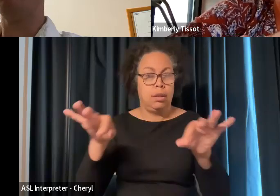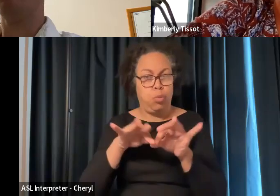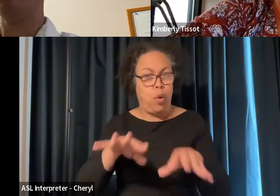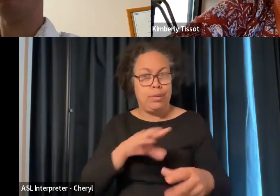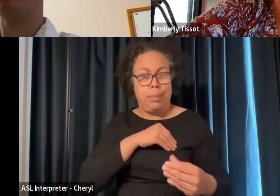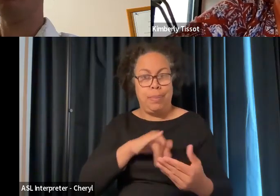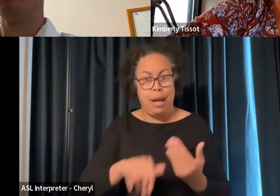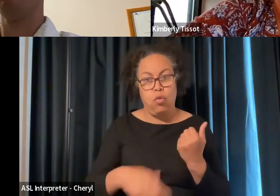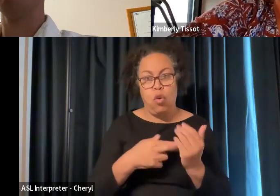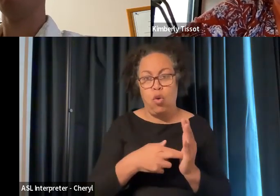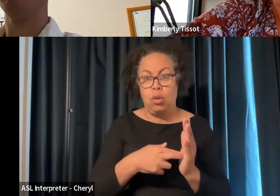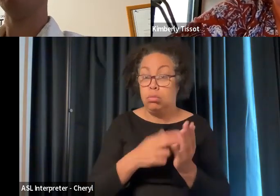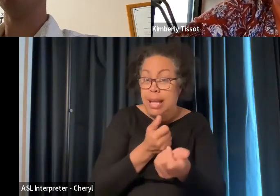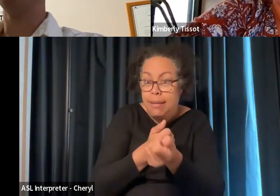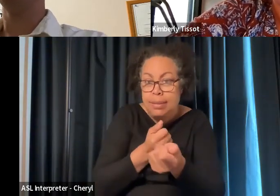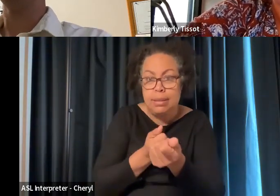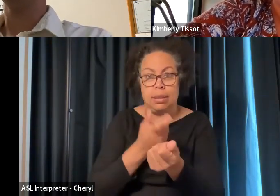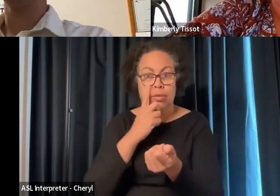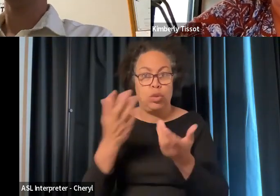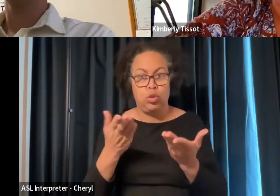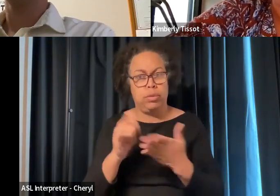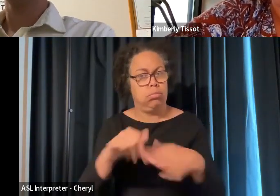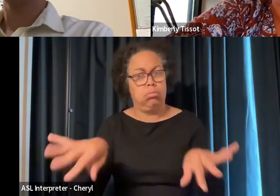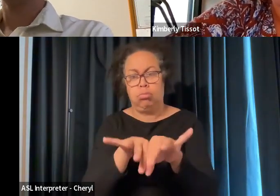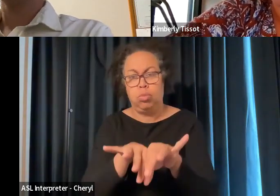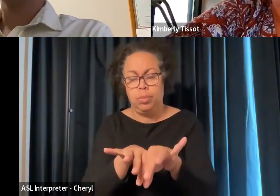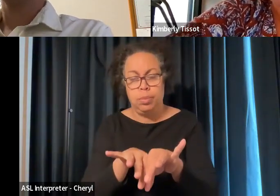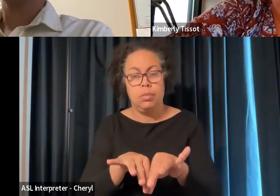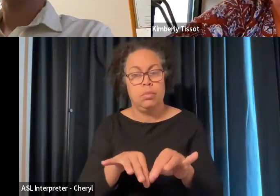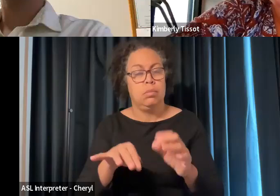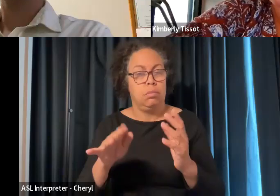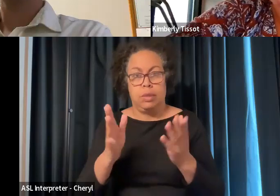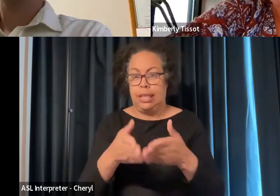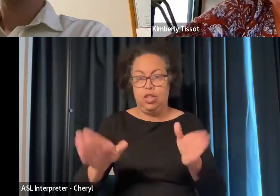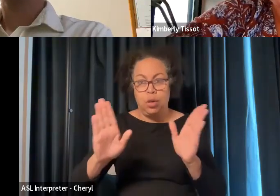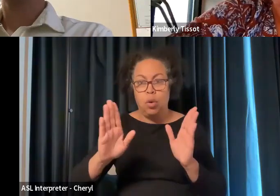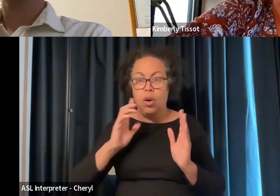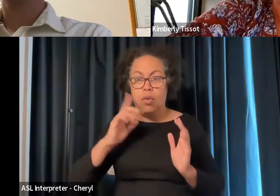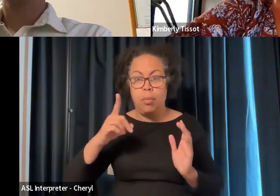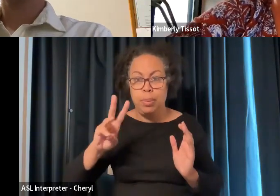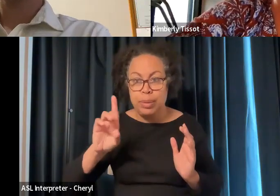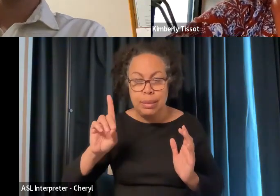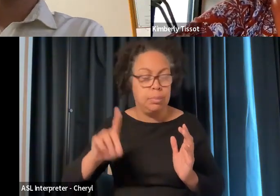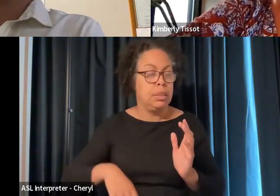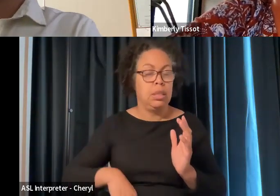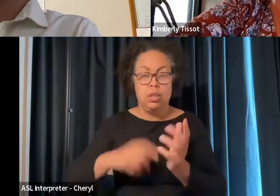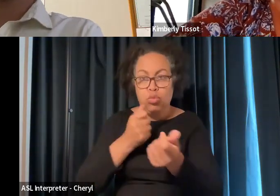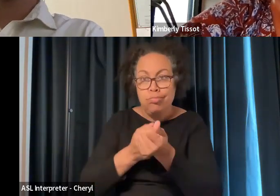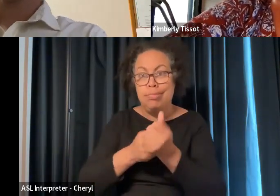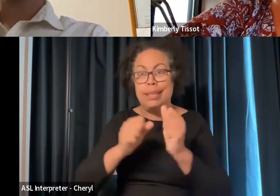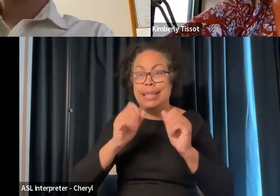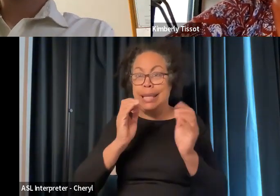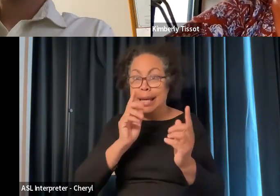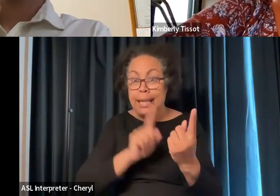that advocacy core service is pretty critical across the board with individual systems advocacy.